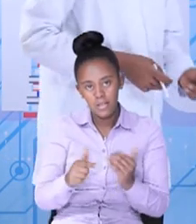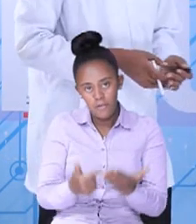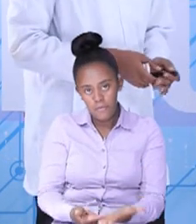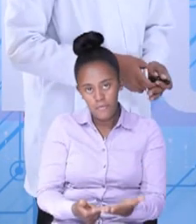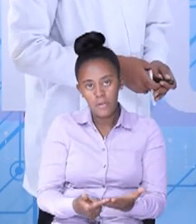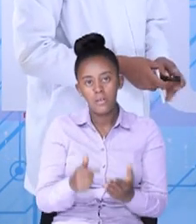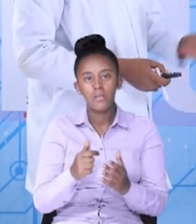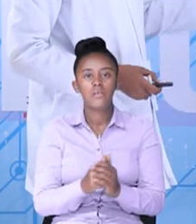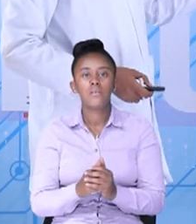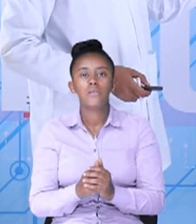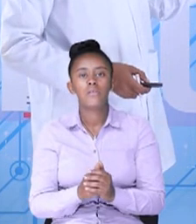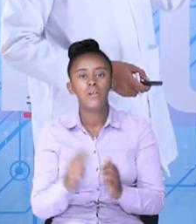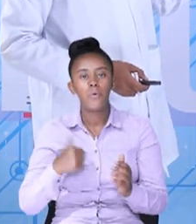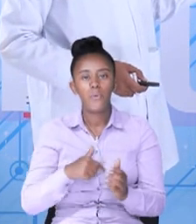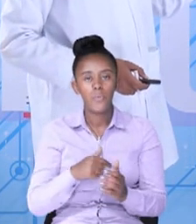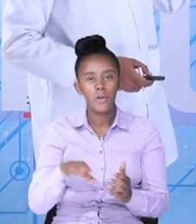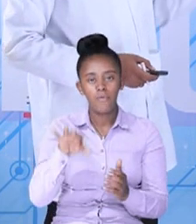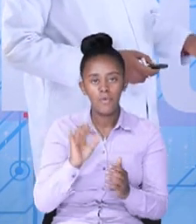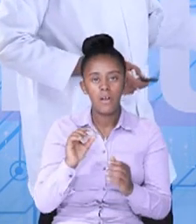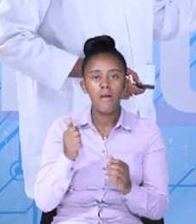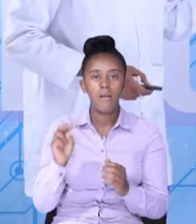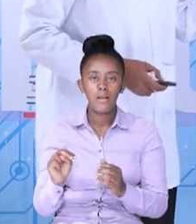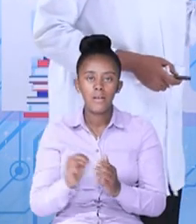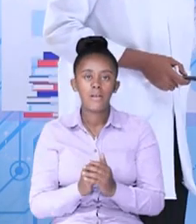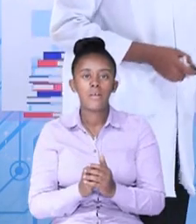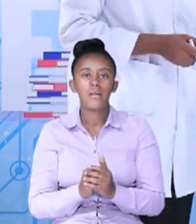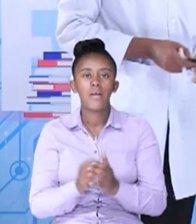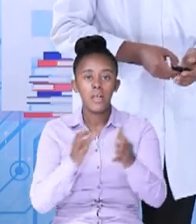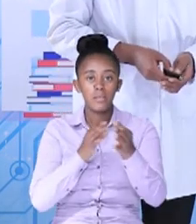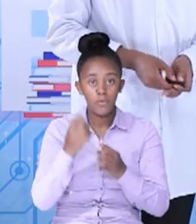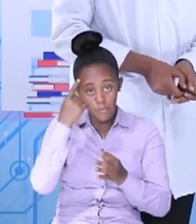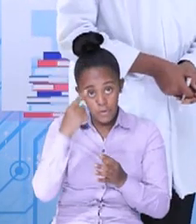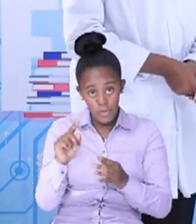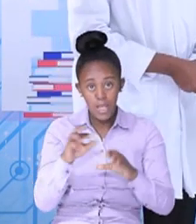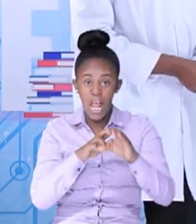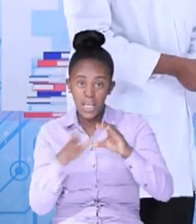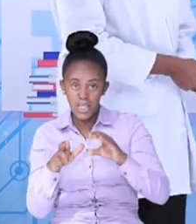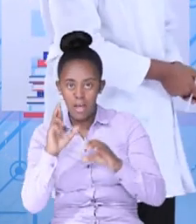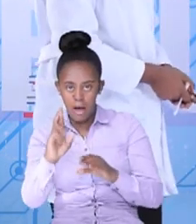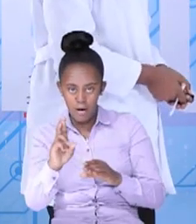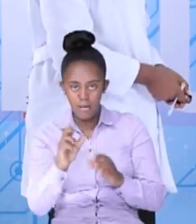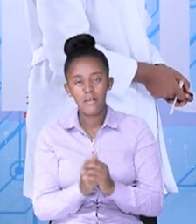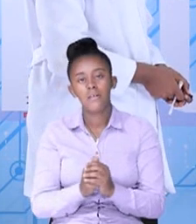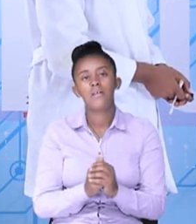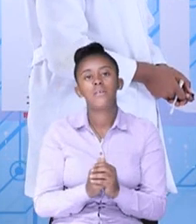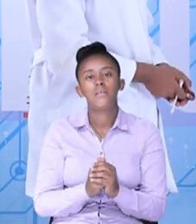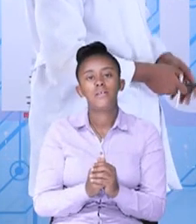over r. Therefore, equating these two equations, we can find an expression for the radius r